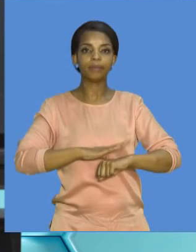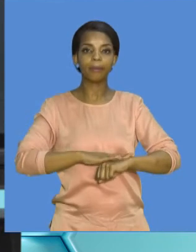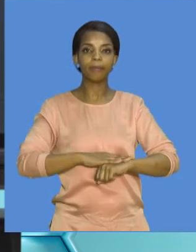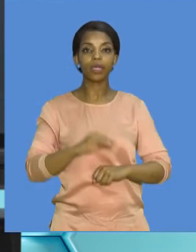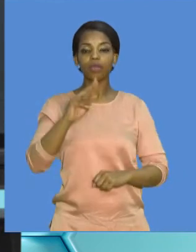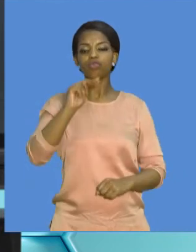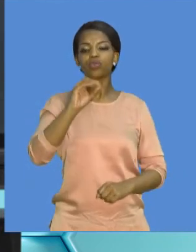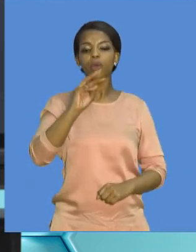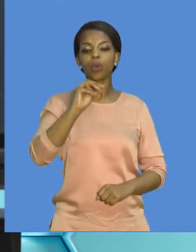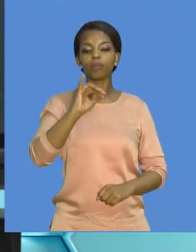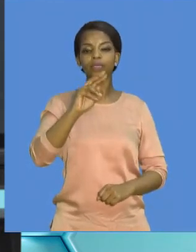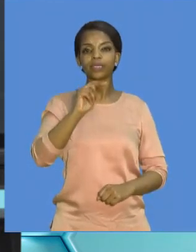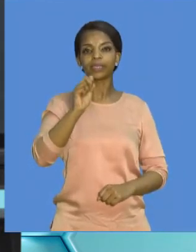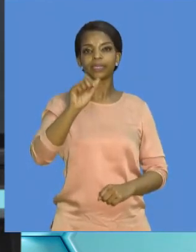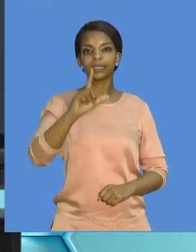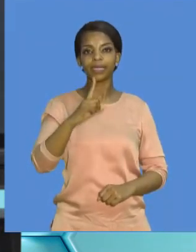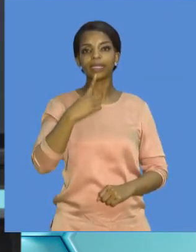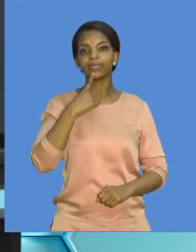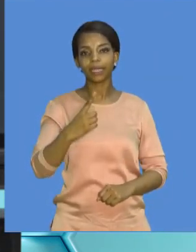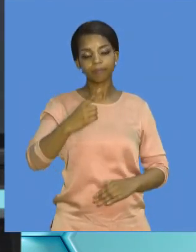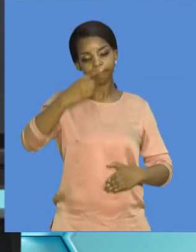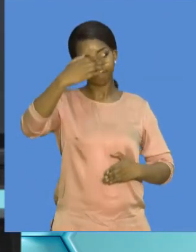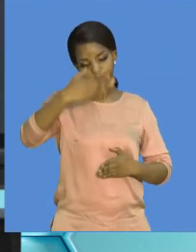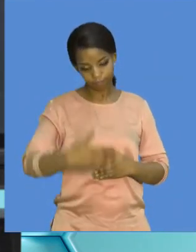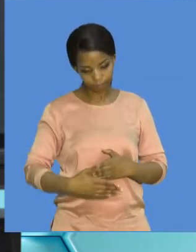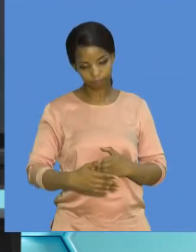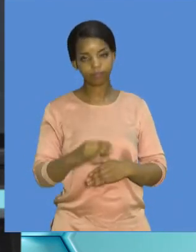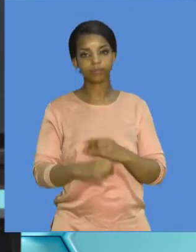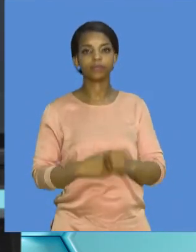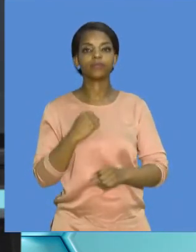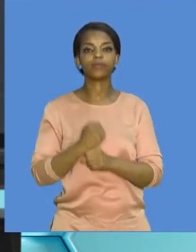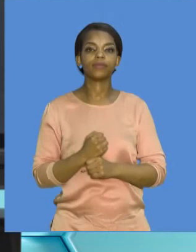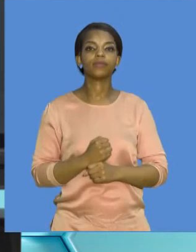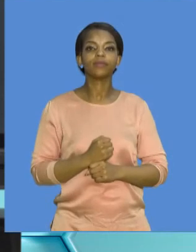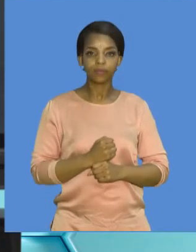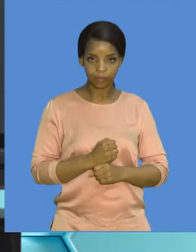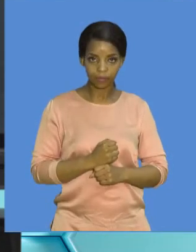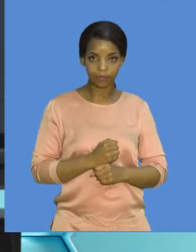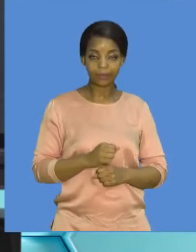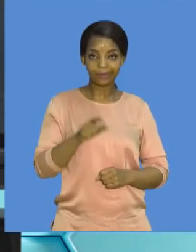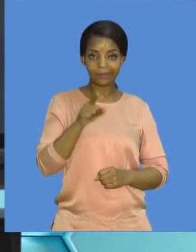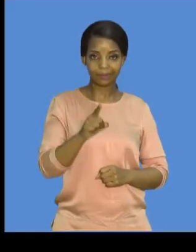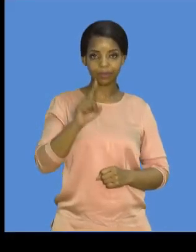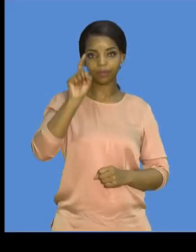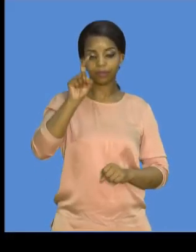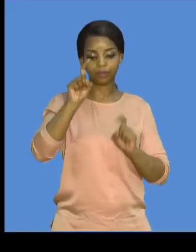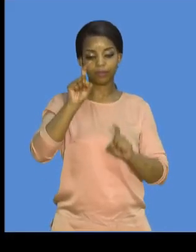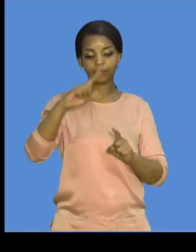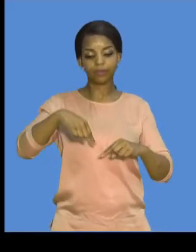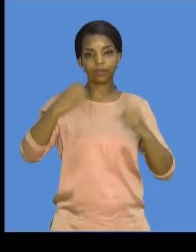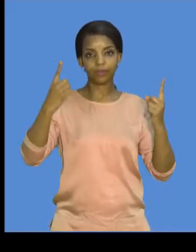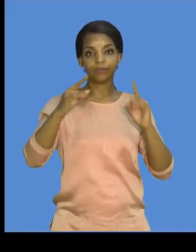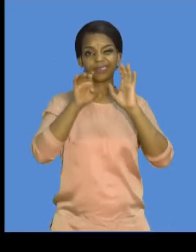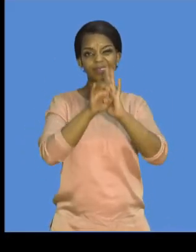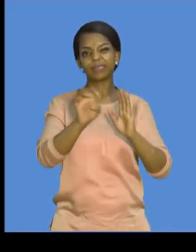nominal interest rate will be what you get just at the end of the year, right? So that's what we're talking about. So for